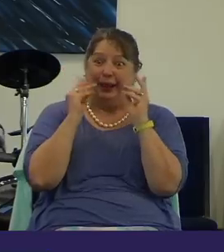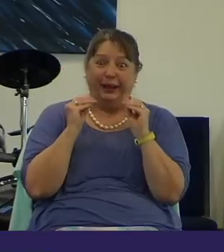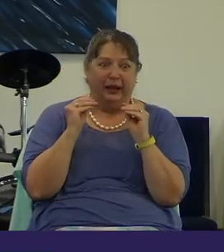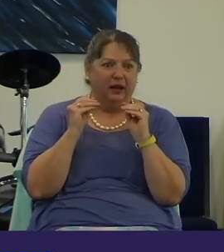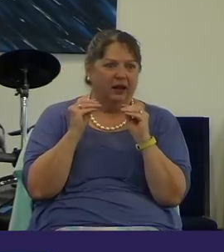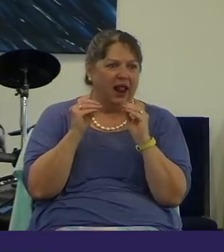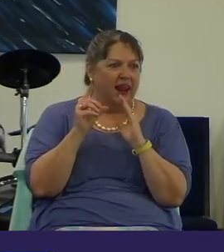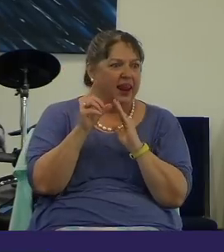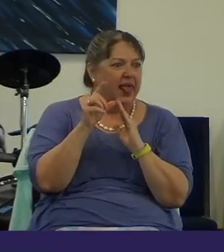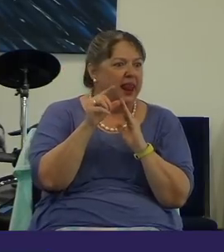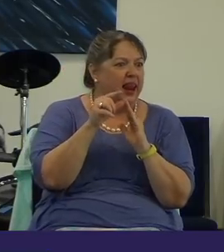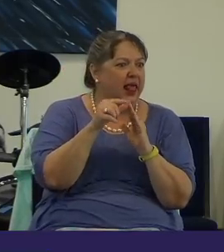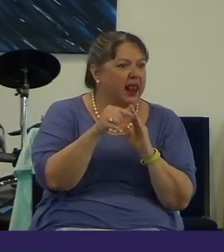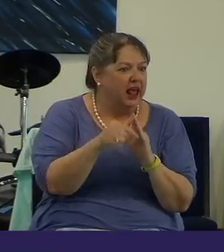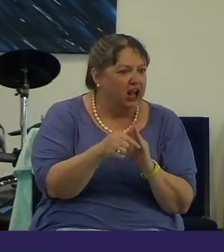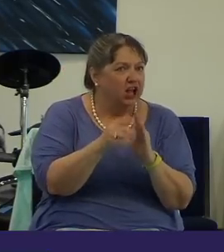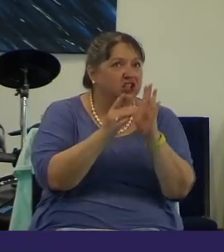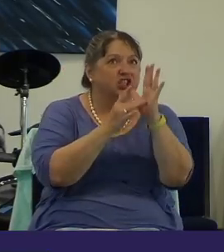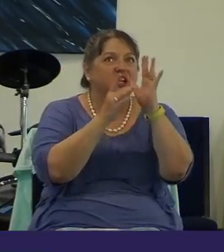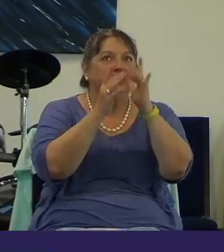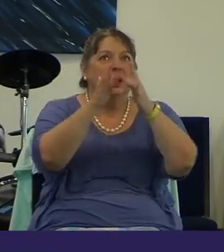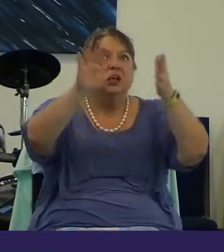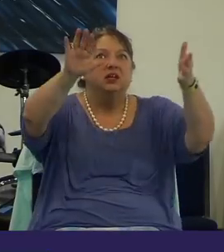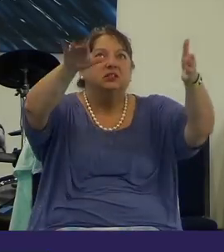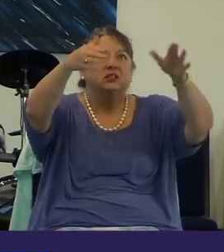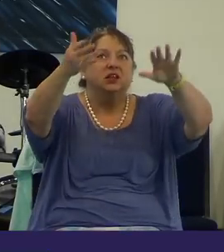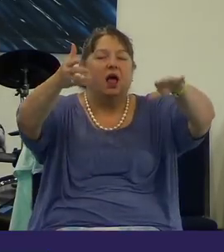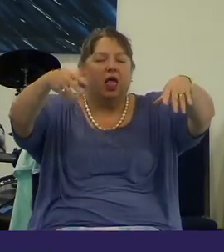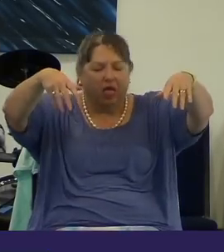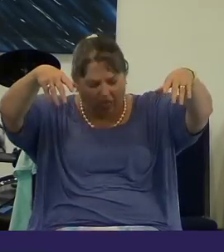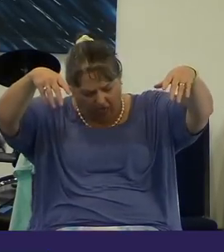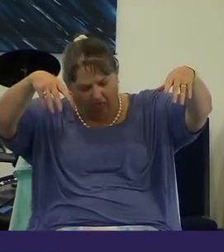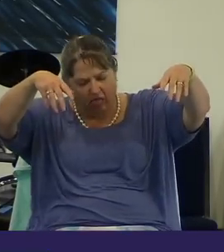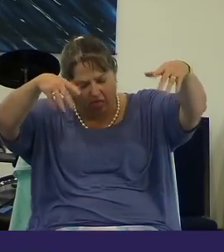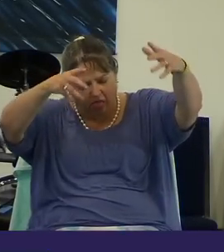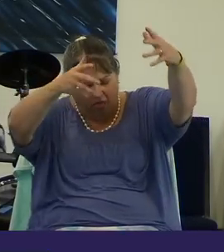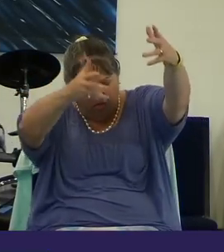Jesus' lifeless body would be laid one day.